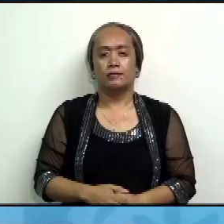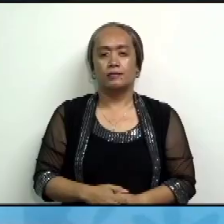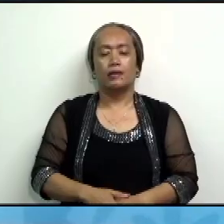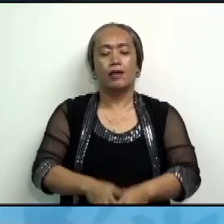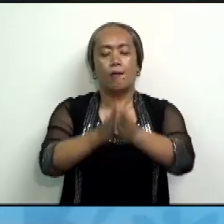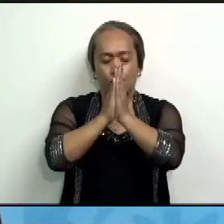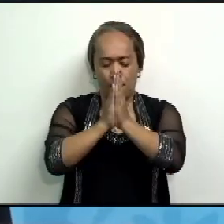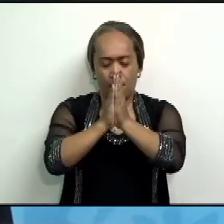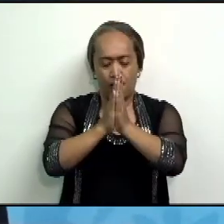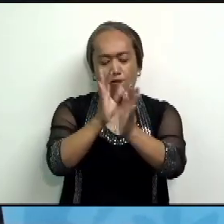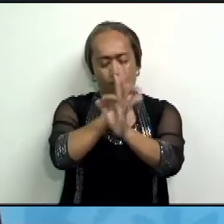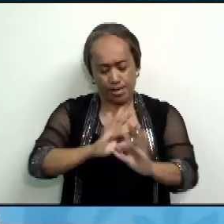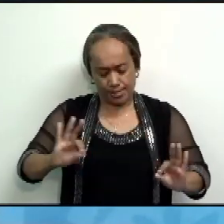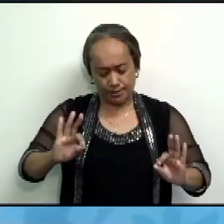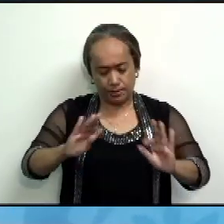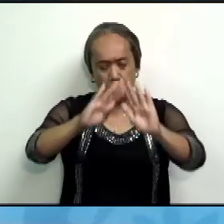Prayer for peace in the world.